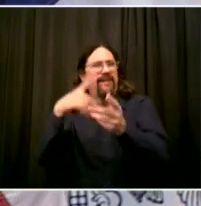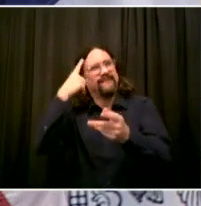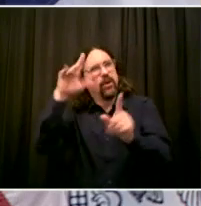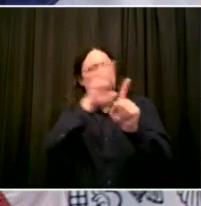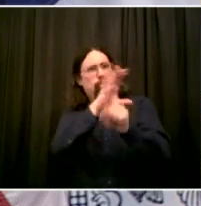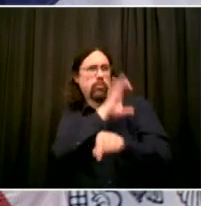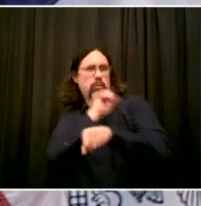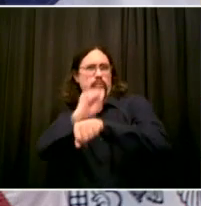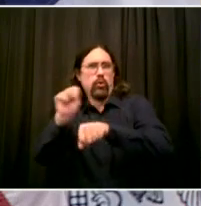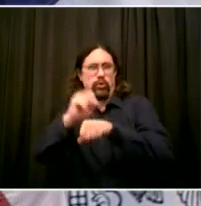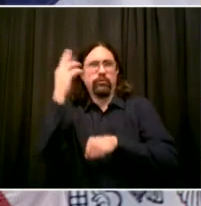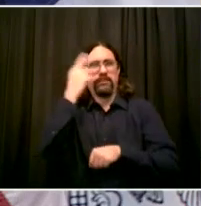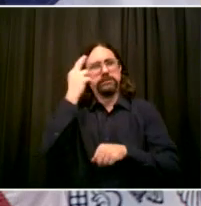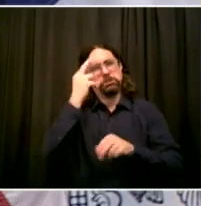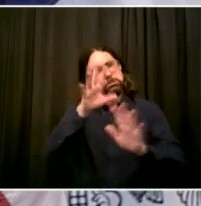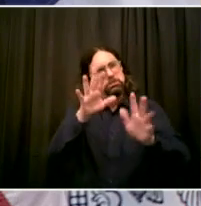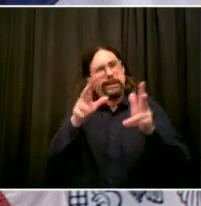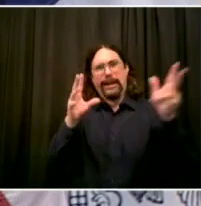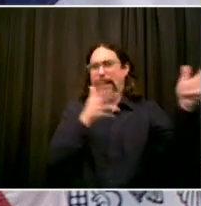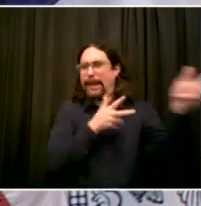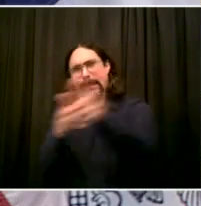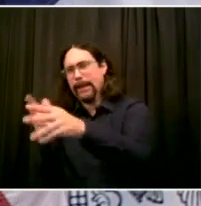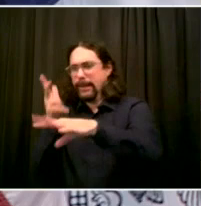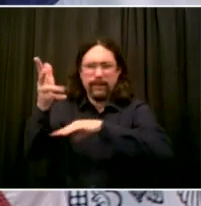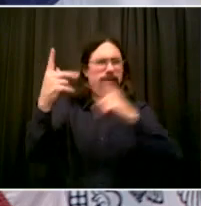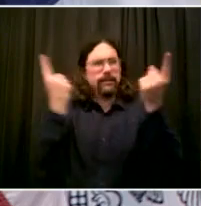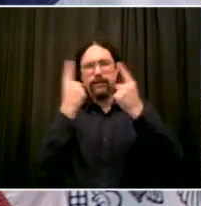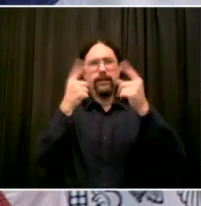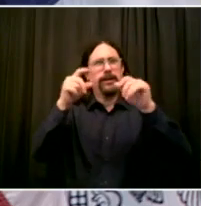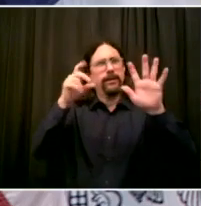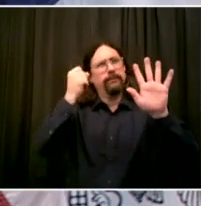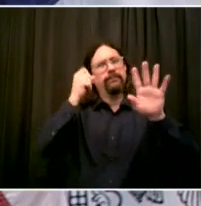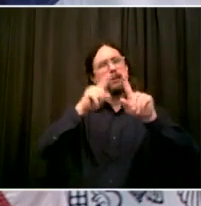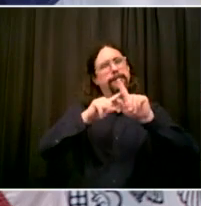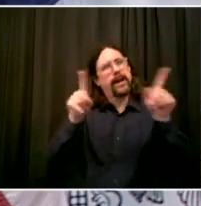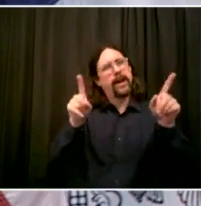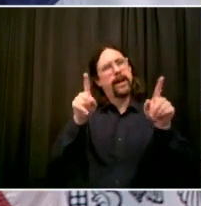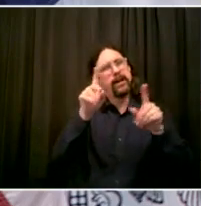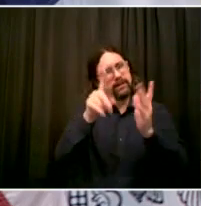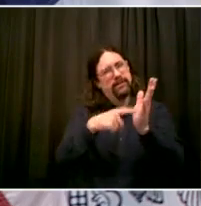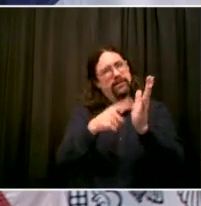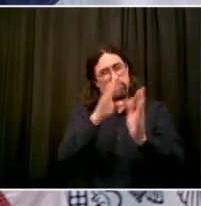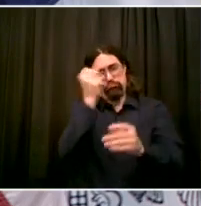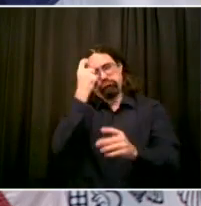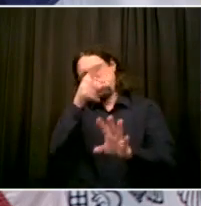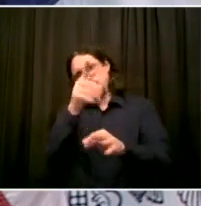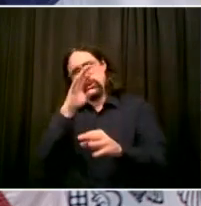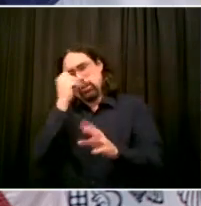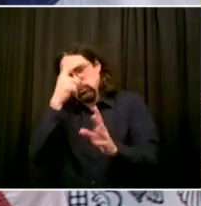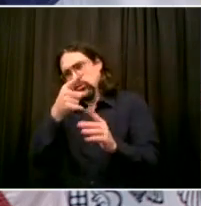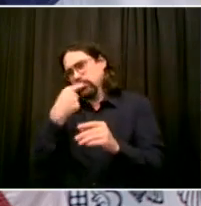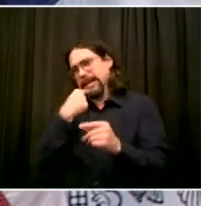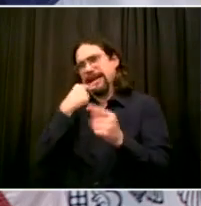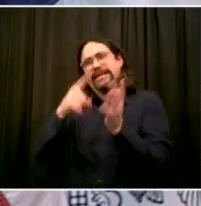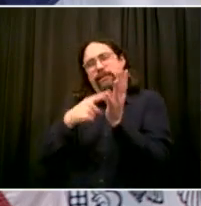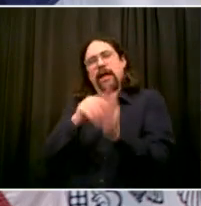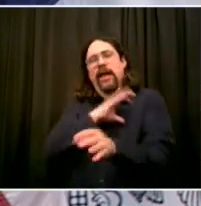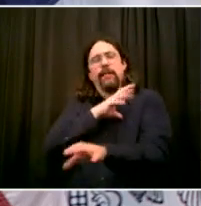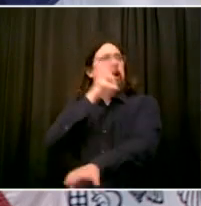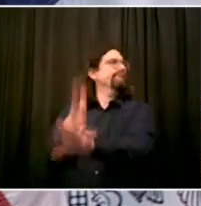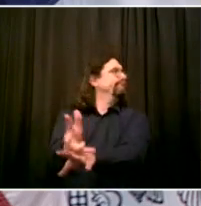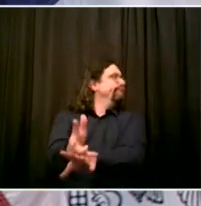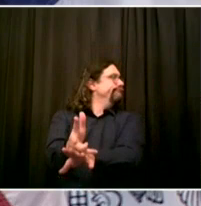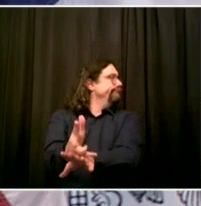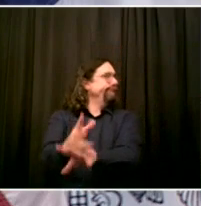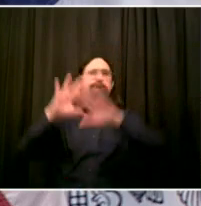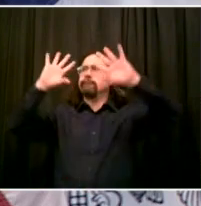understanding that Vision Zero is crucial to saving lives, no, it's absolutely there. Go ahead. Okay, my second question is actually also